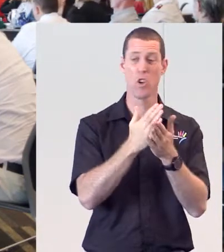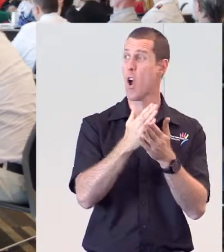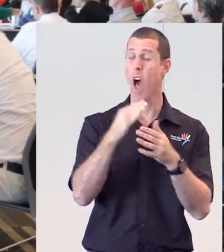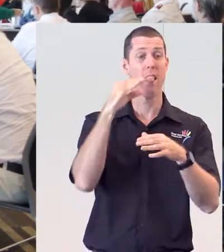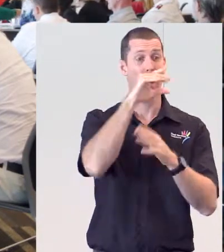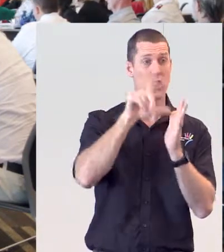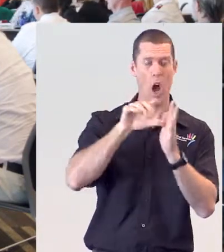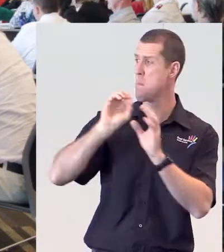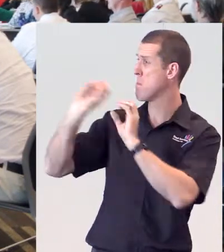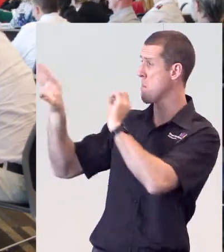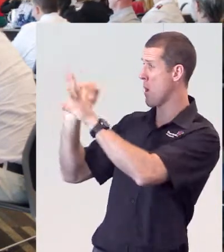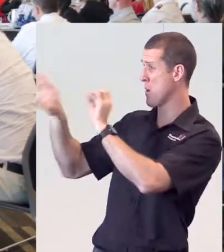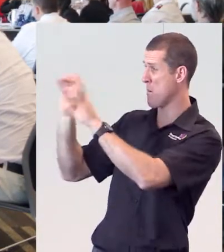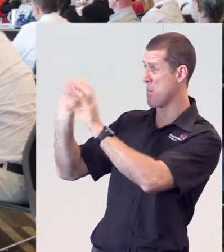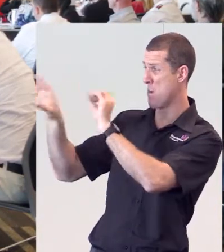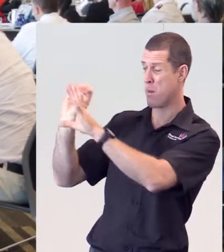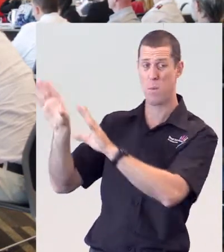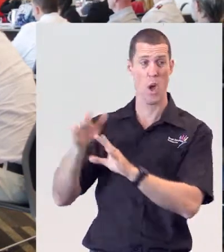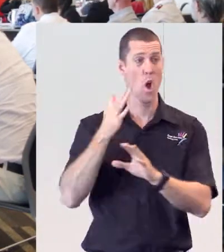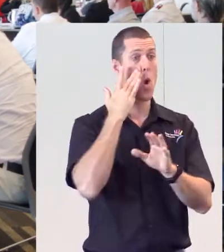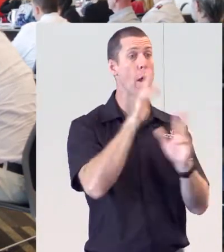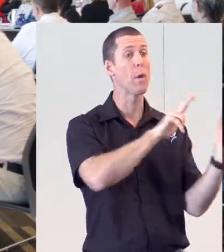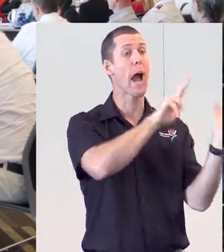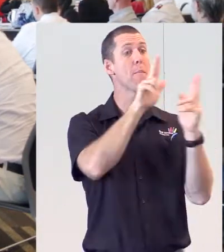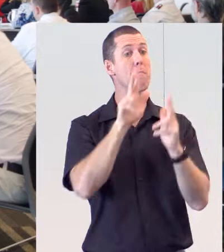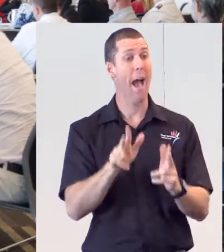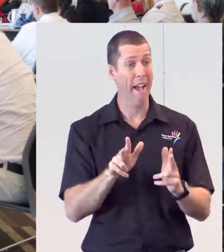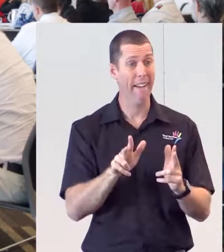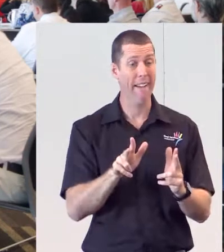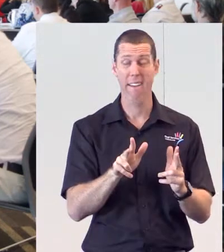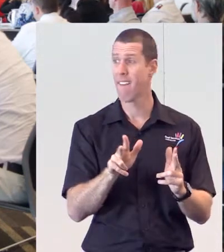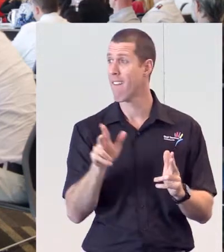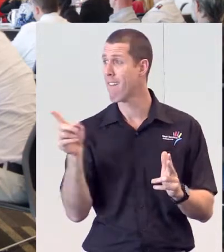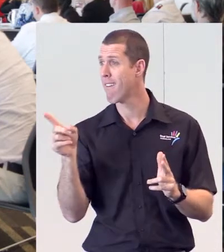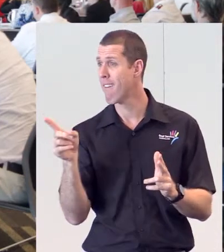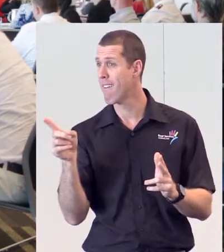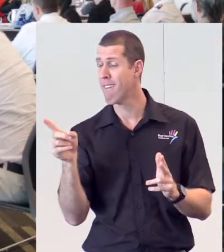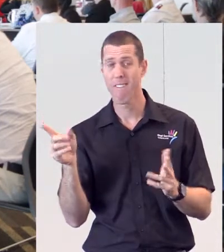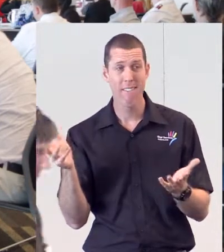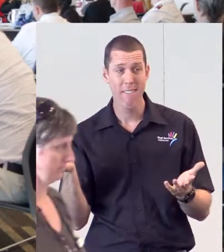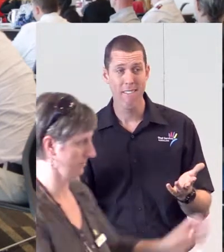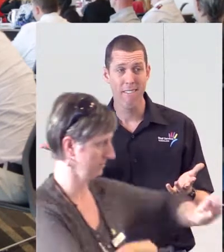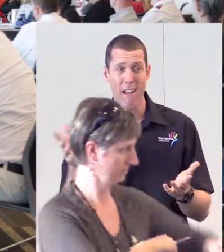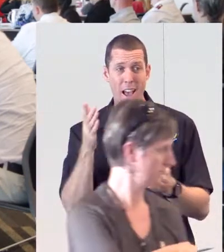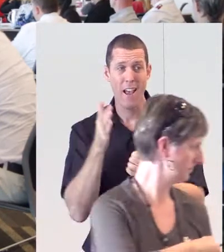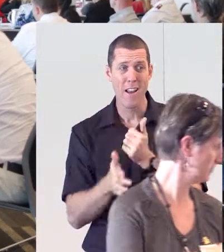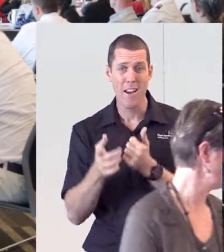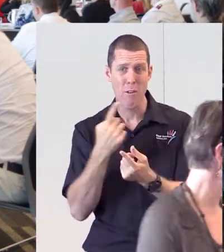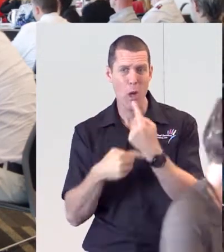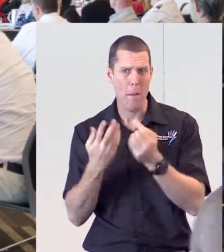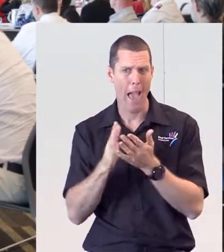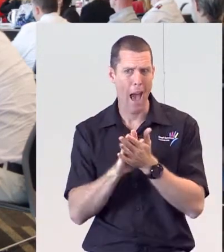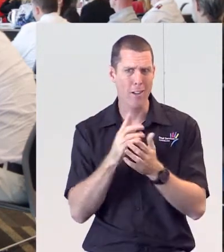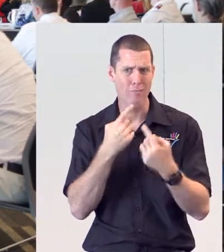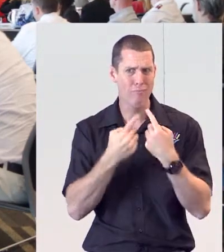you come back in, yes, clearly I didn't get myself briefed too well. So grab a